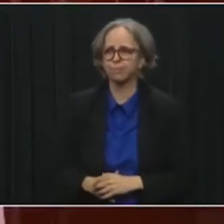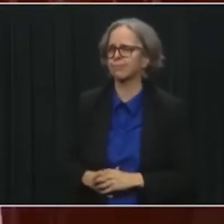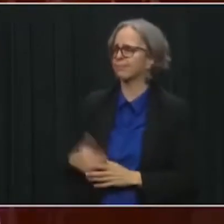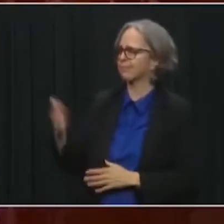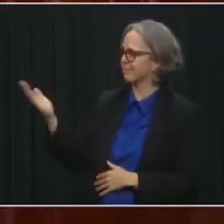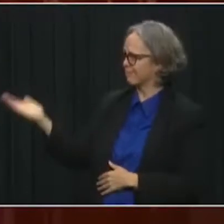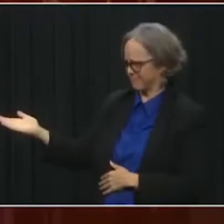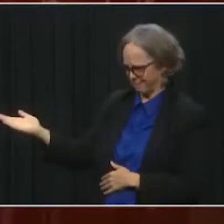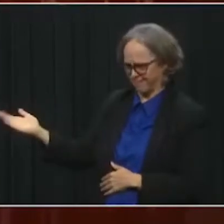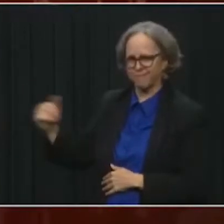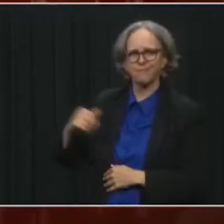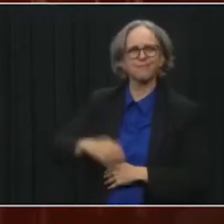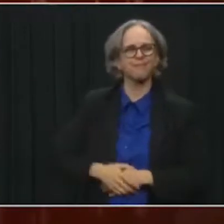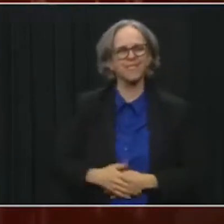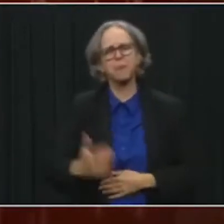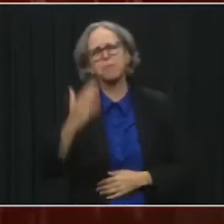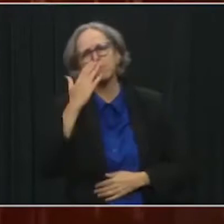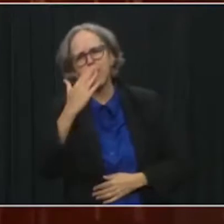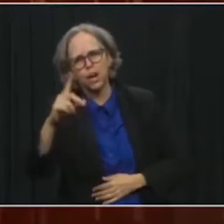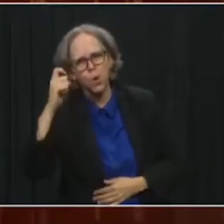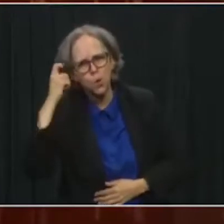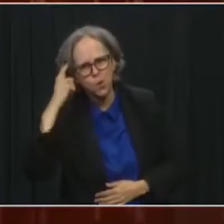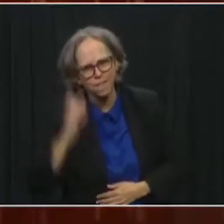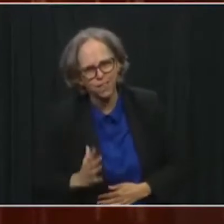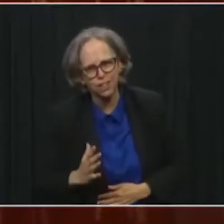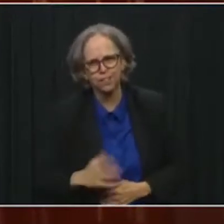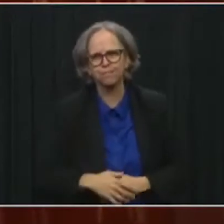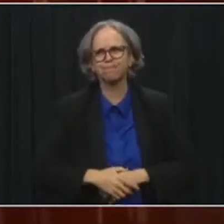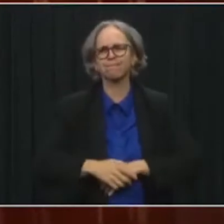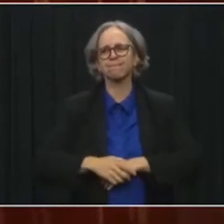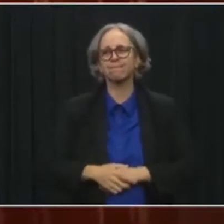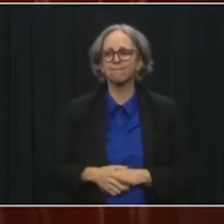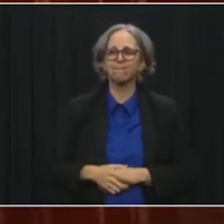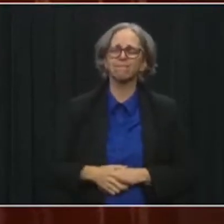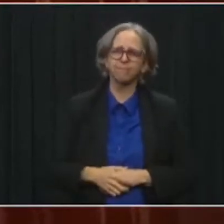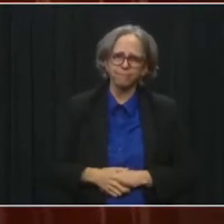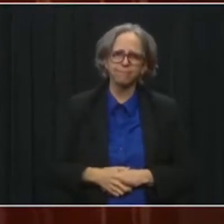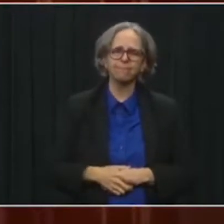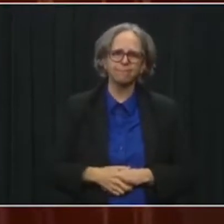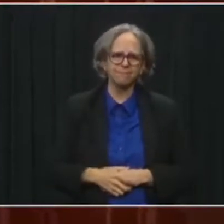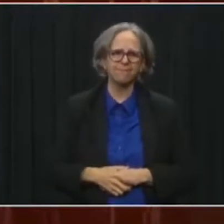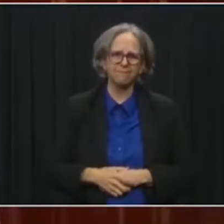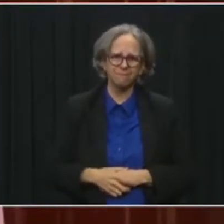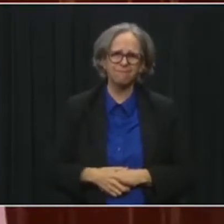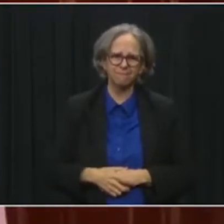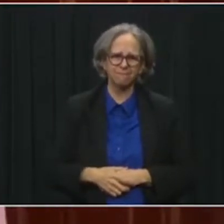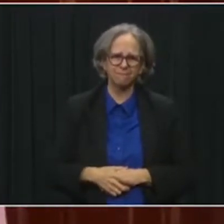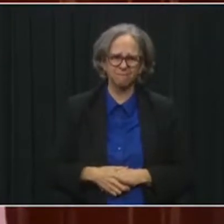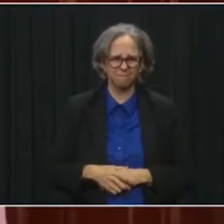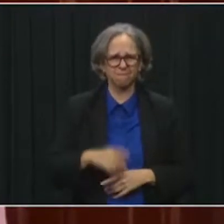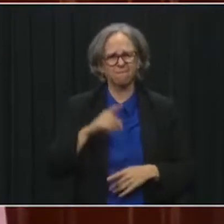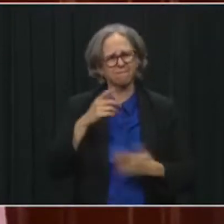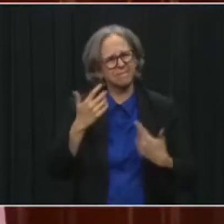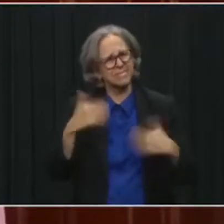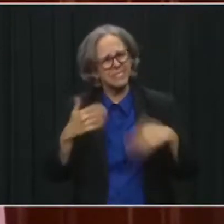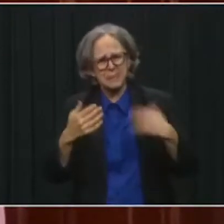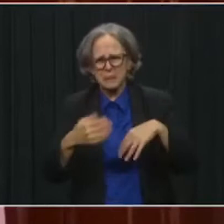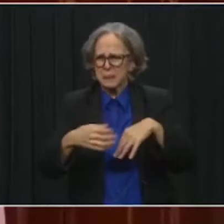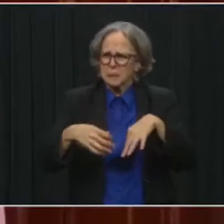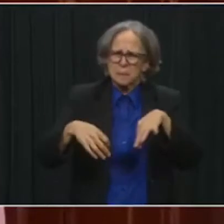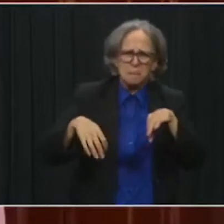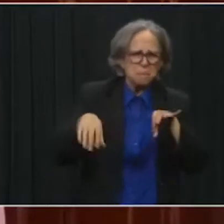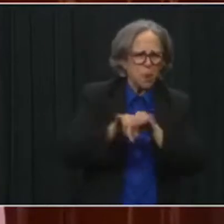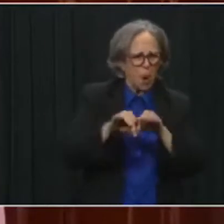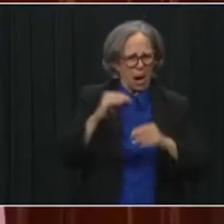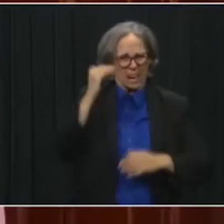Well, thank you very much, Governor. It's important for us all to recognize that this virus is not